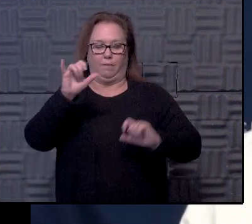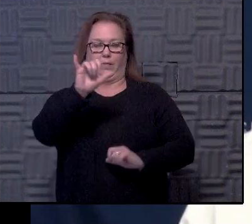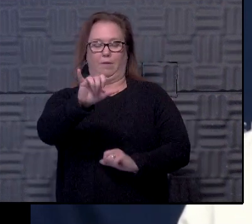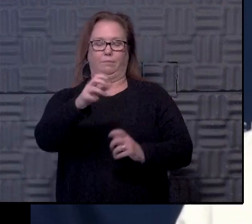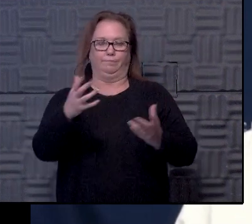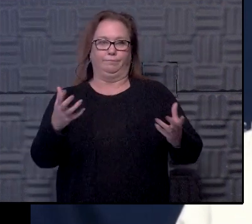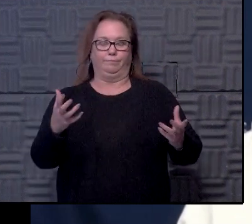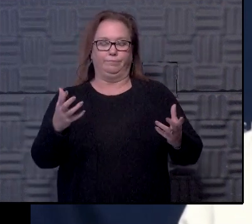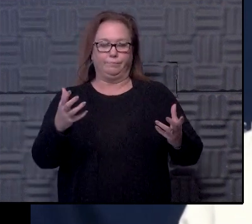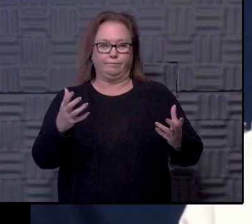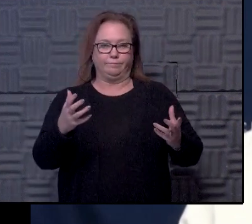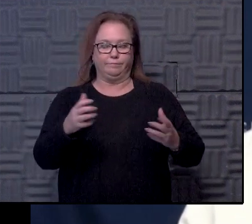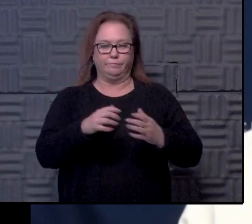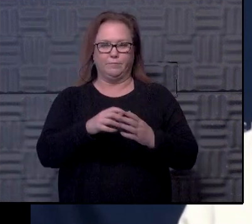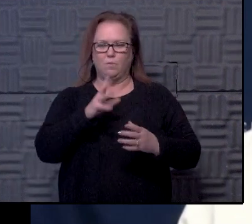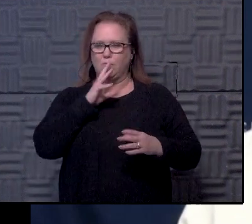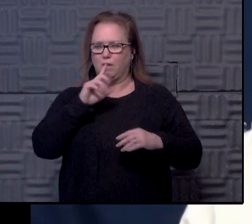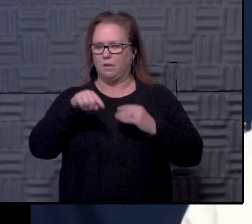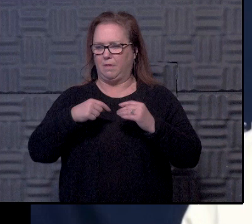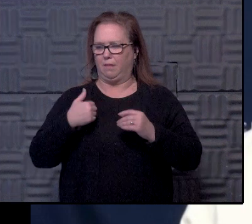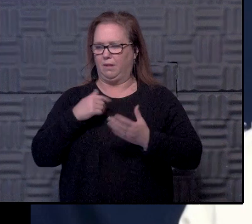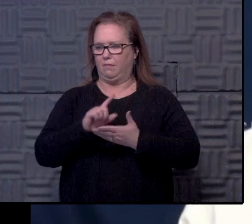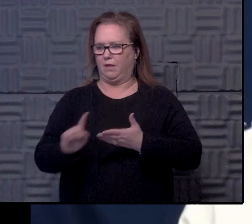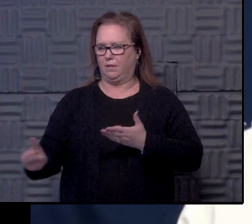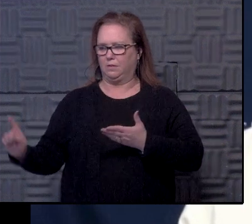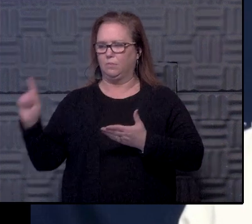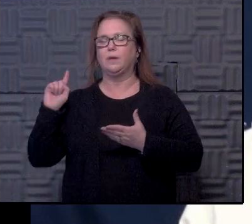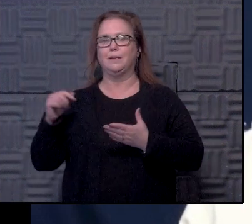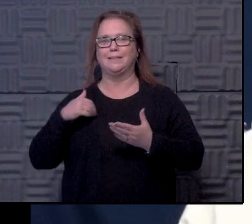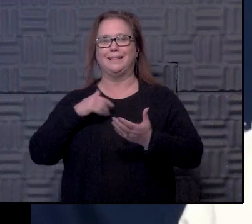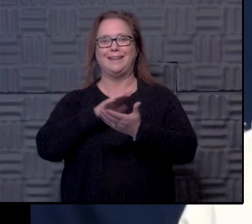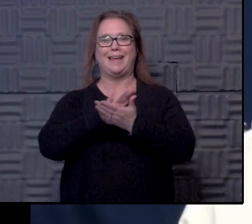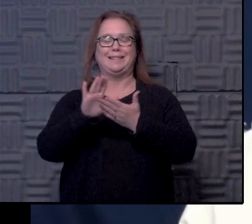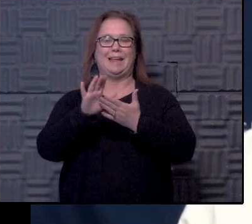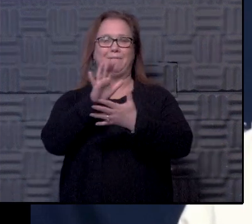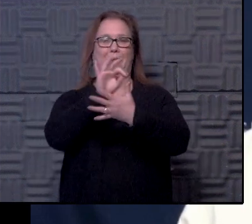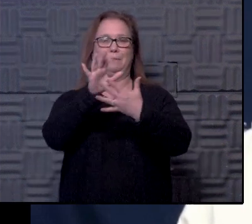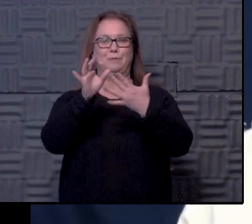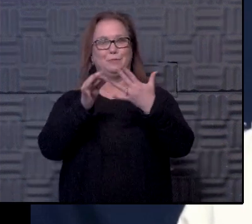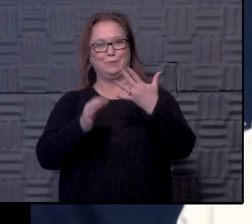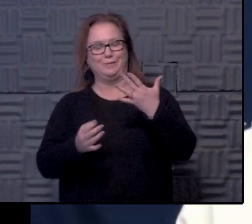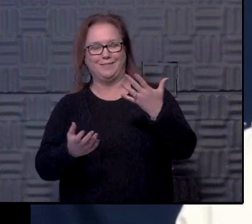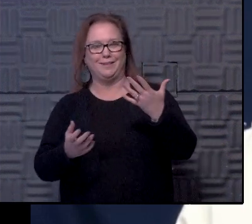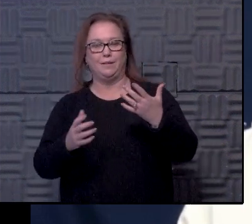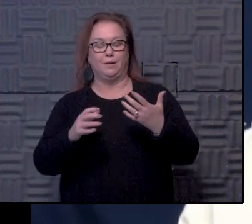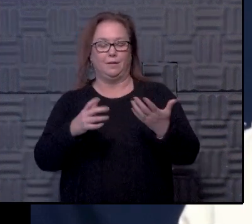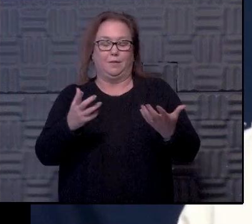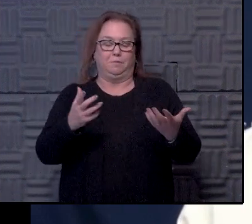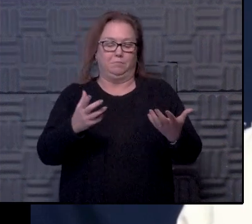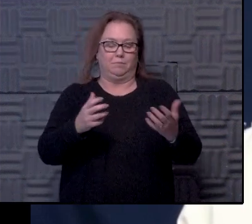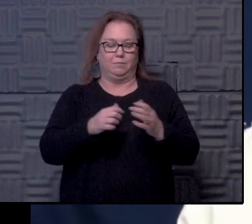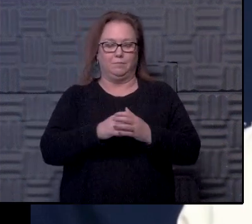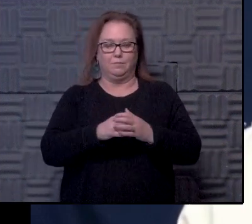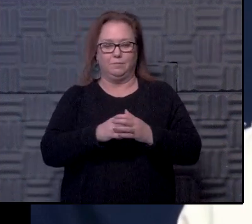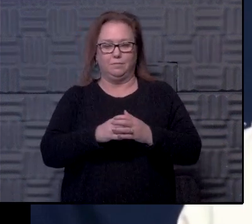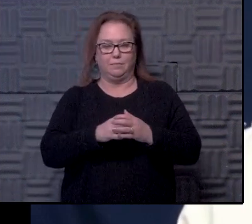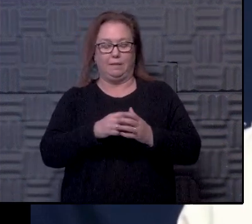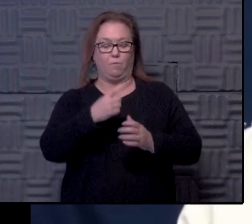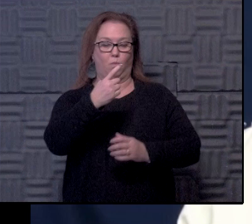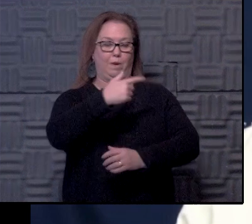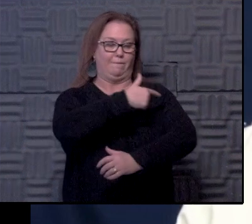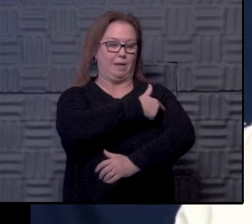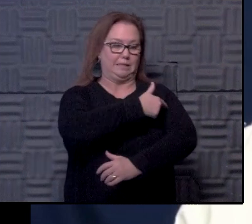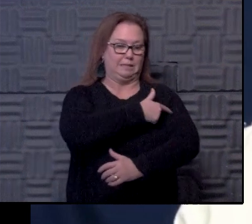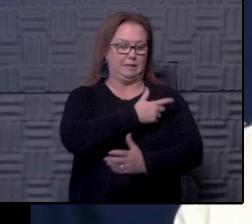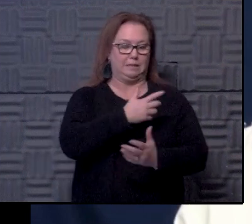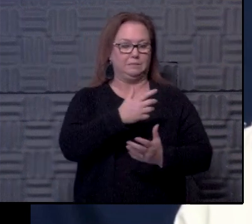It's I think we talked about this earlier in the week or last week. It's nice to have a menu of options, whether it's a menu because one vaccine